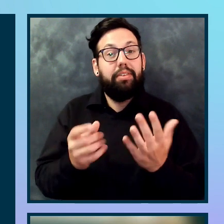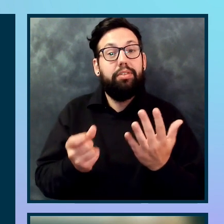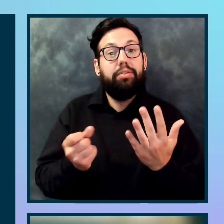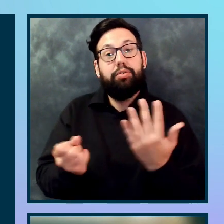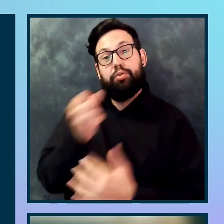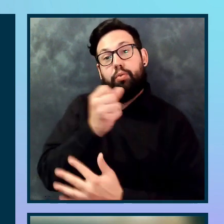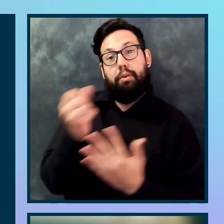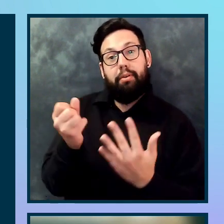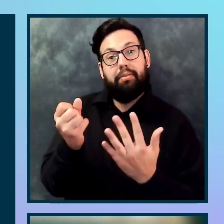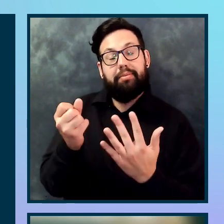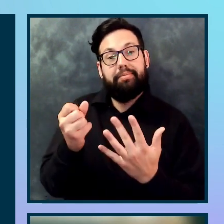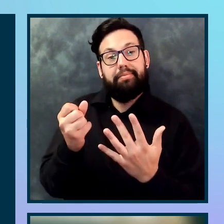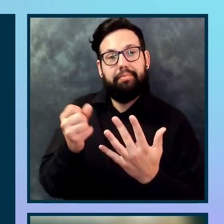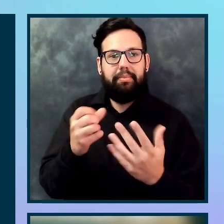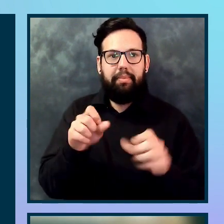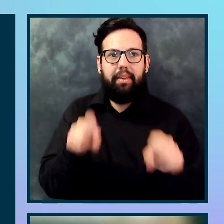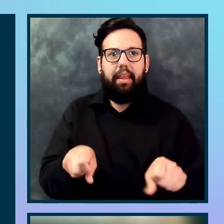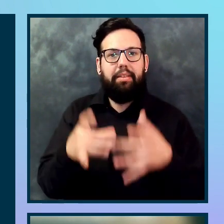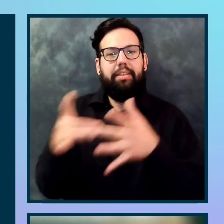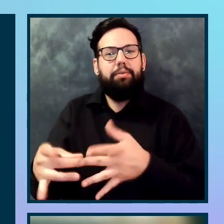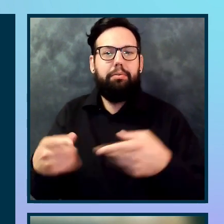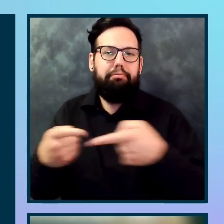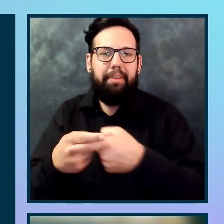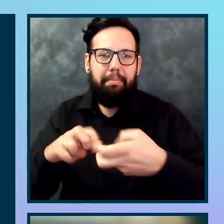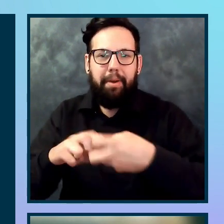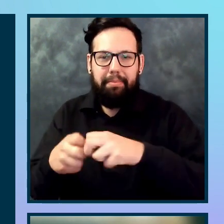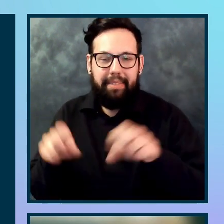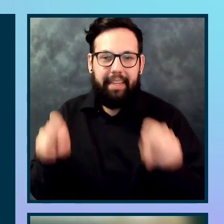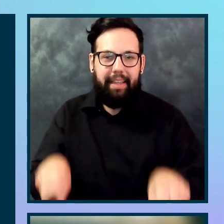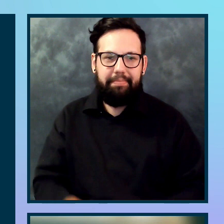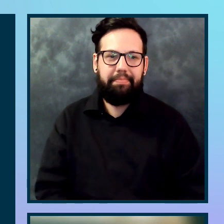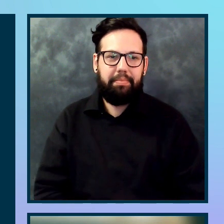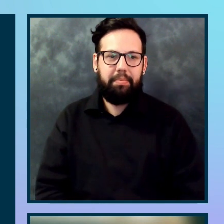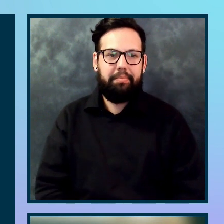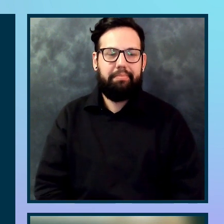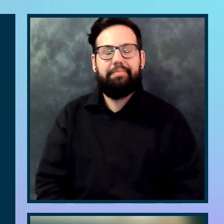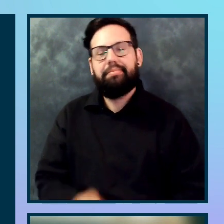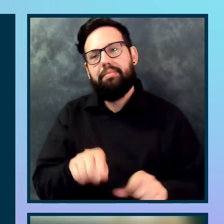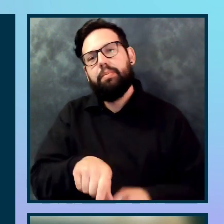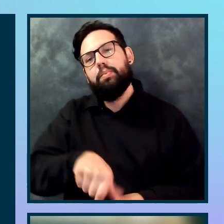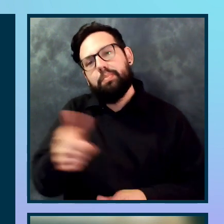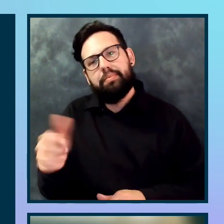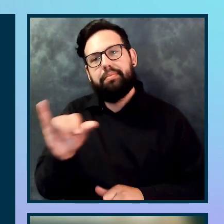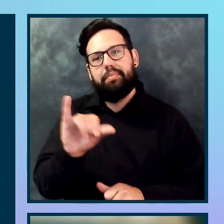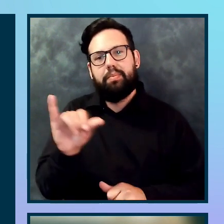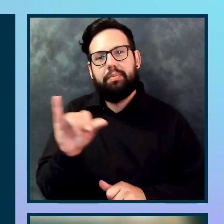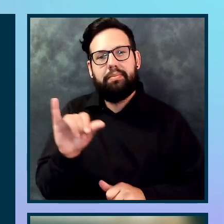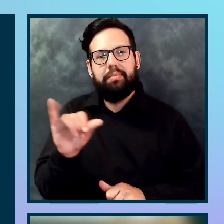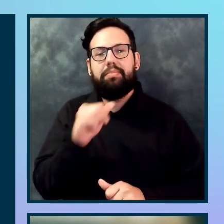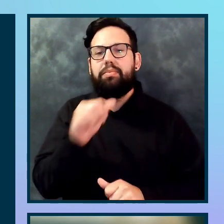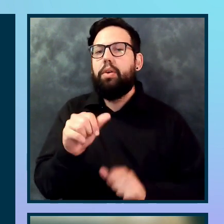quickly. And this, very important, don't choose the sort priority